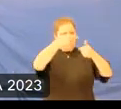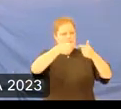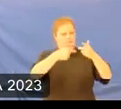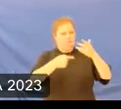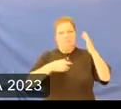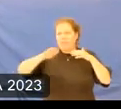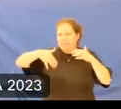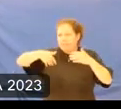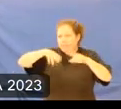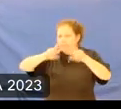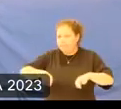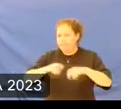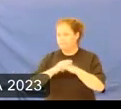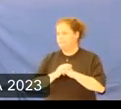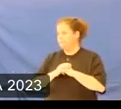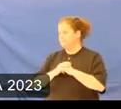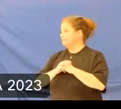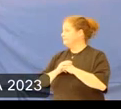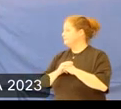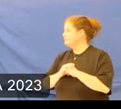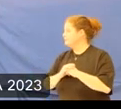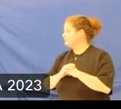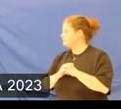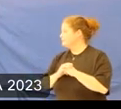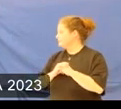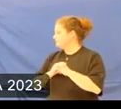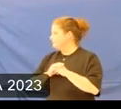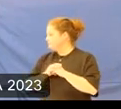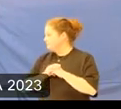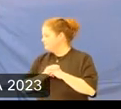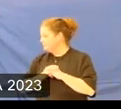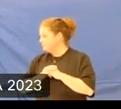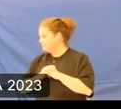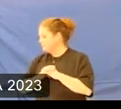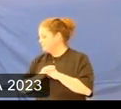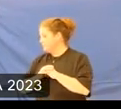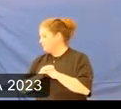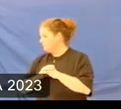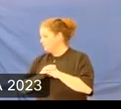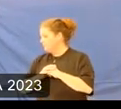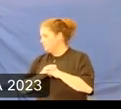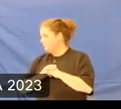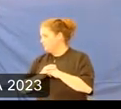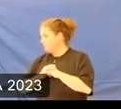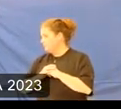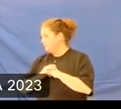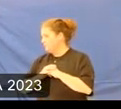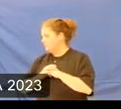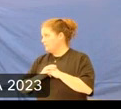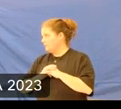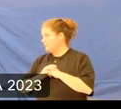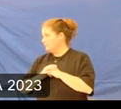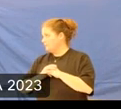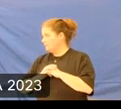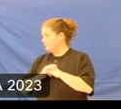One thing I just wanted to raise is that there's just one other system on the planet that has anything like